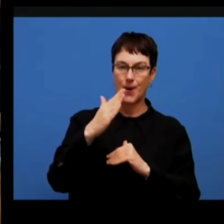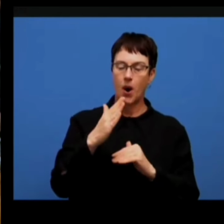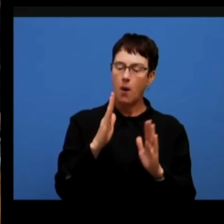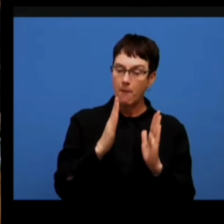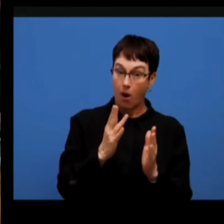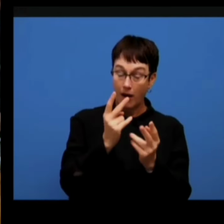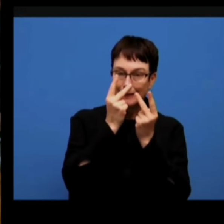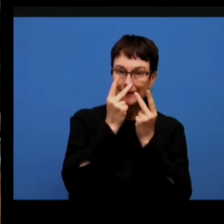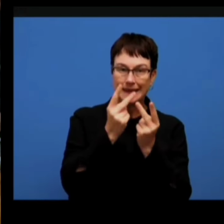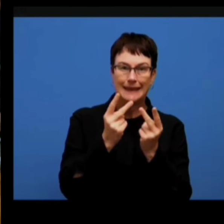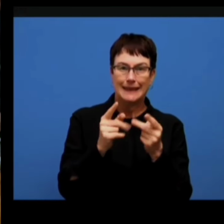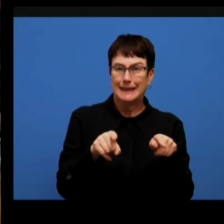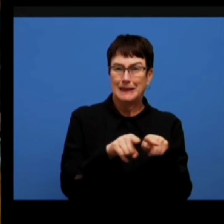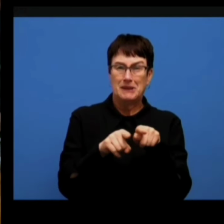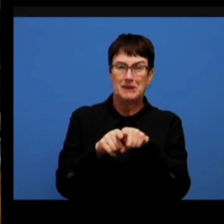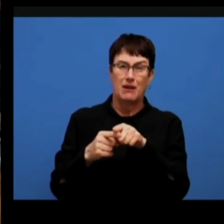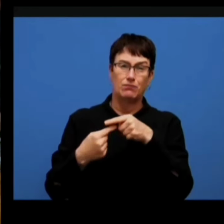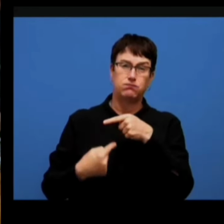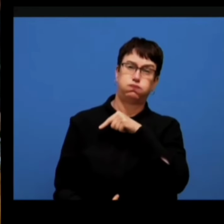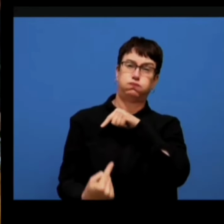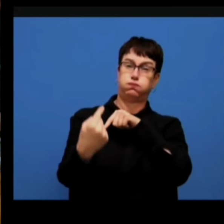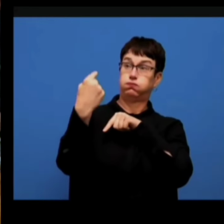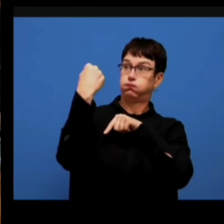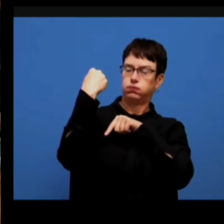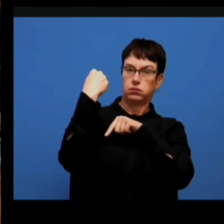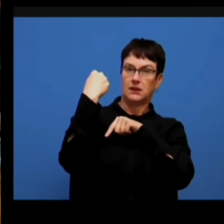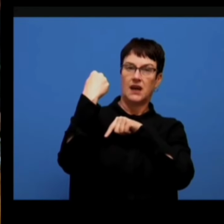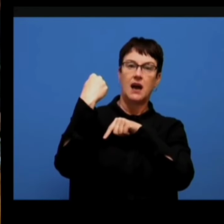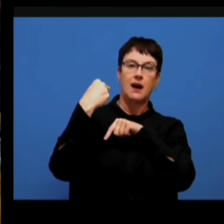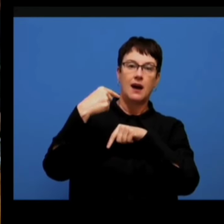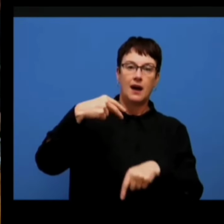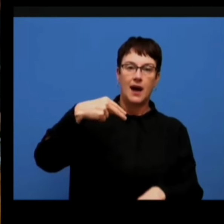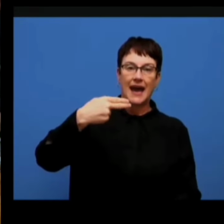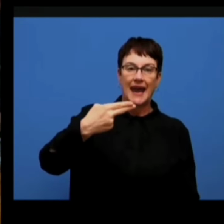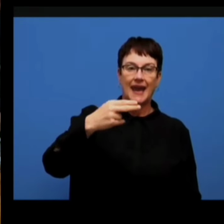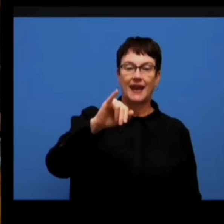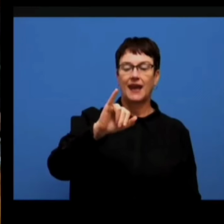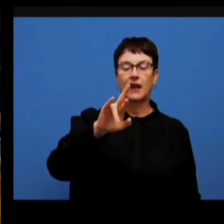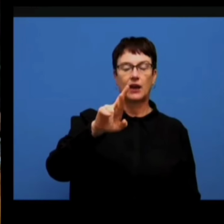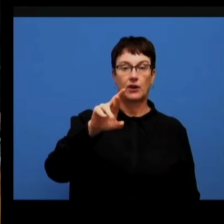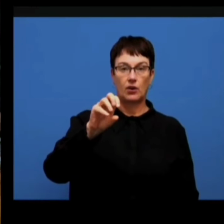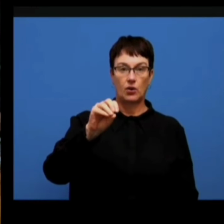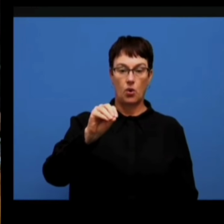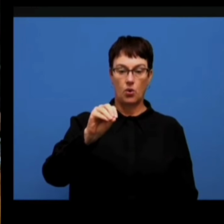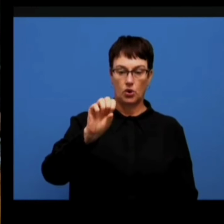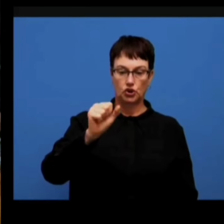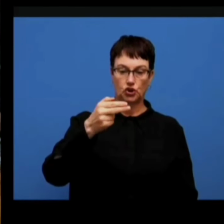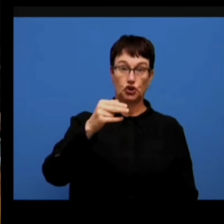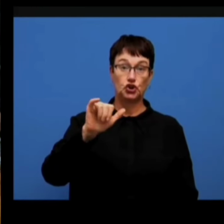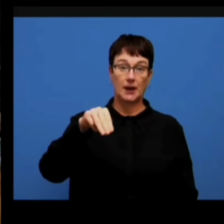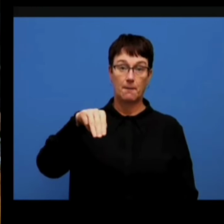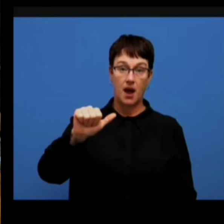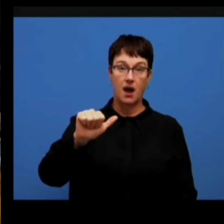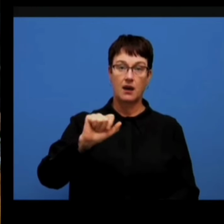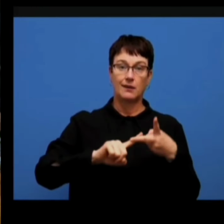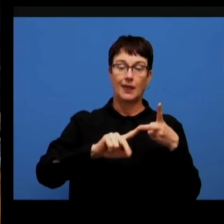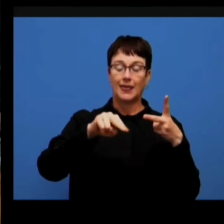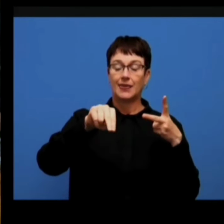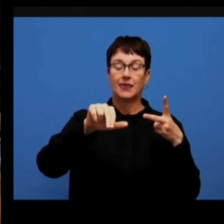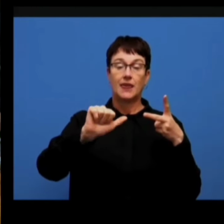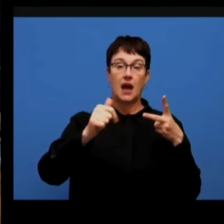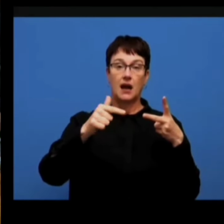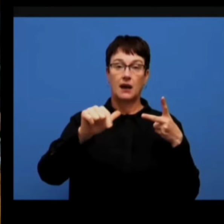Nagasaki next year, we need all leaders to commit to reducing nuclear risks